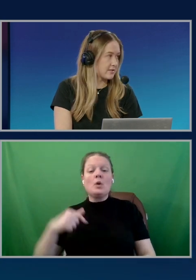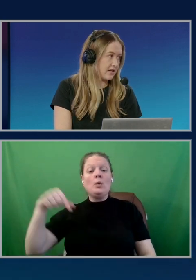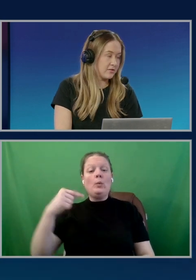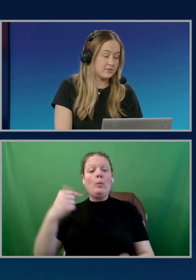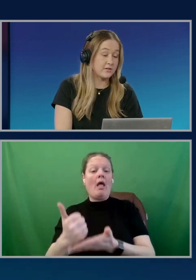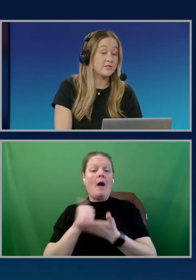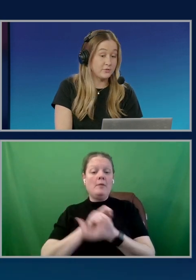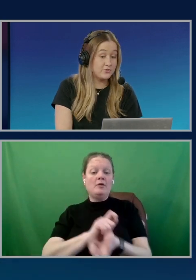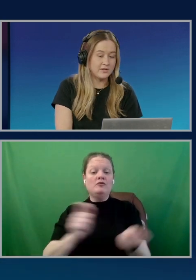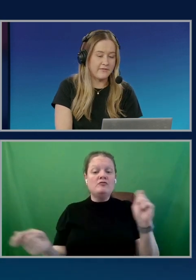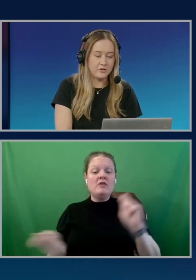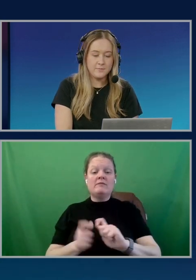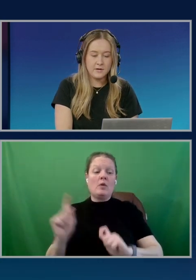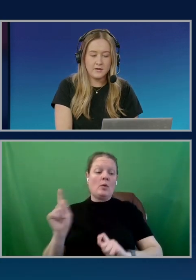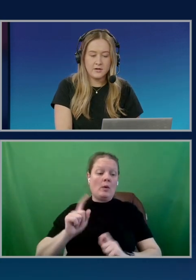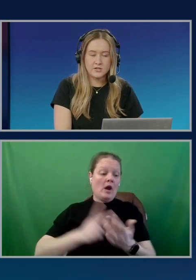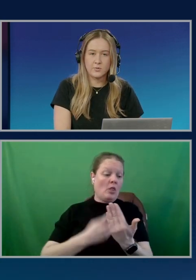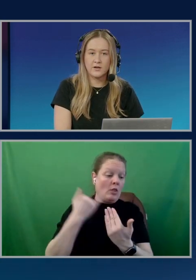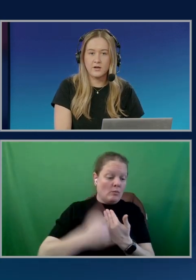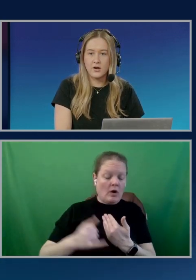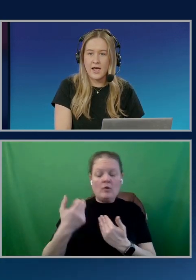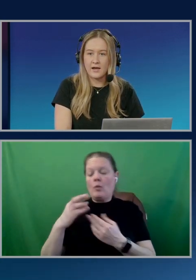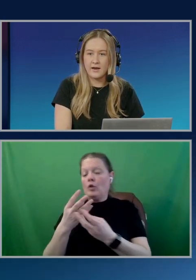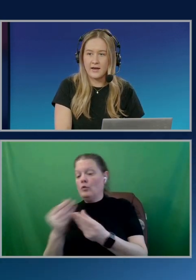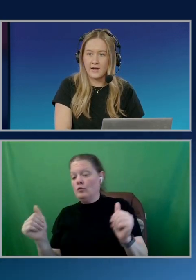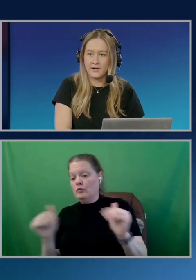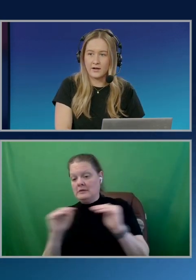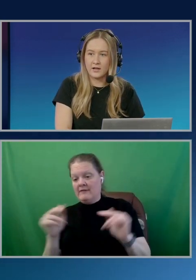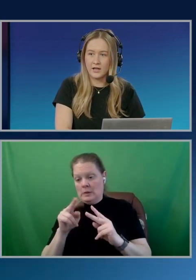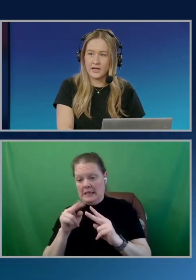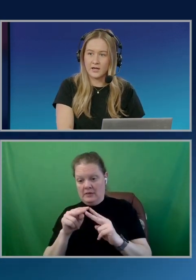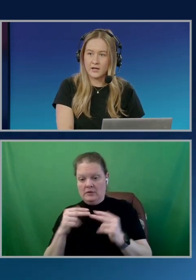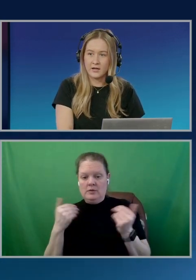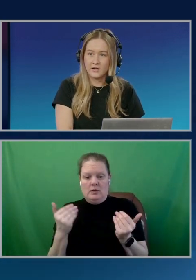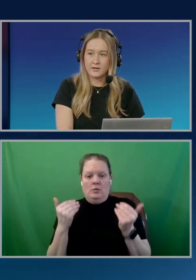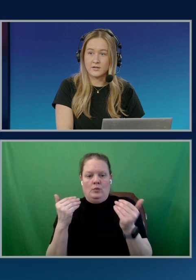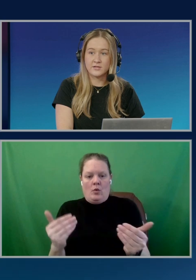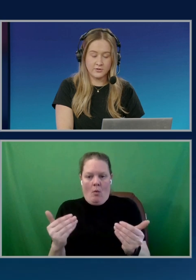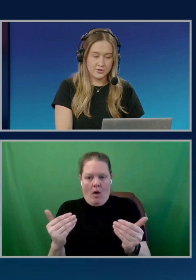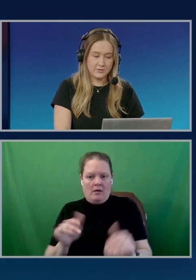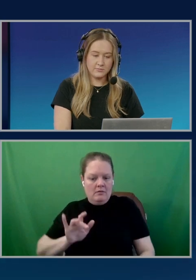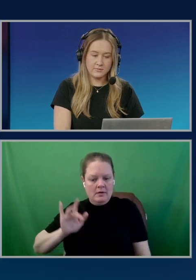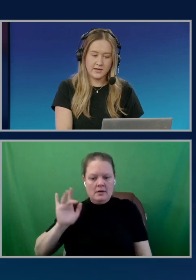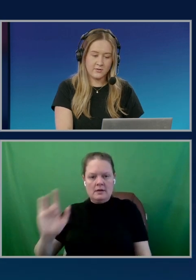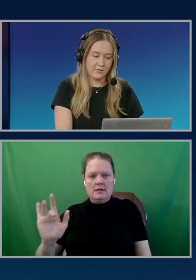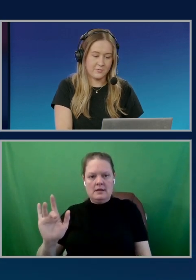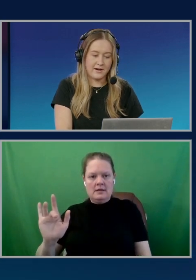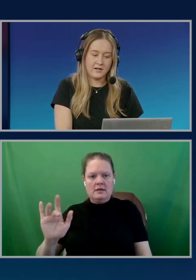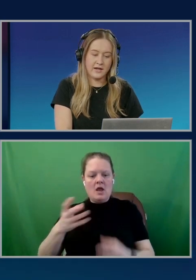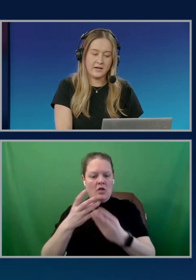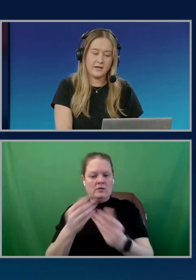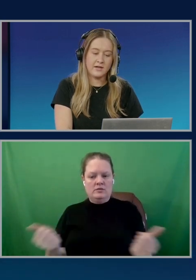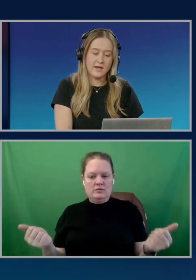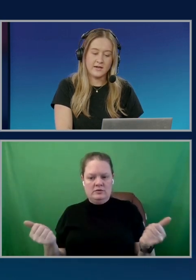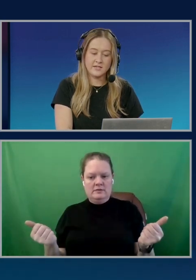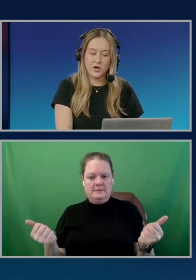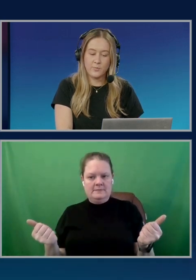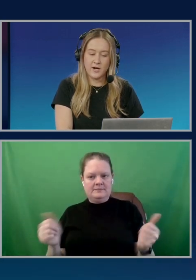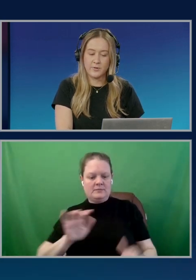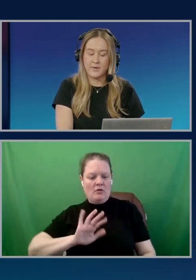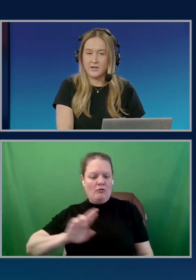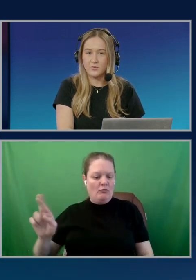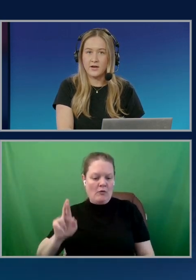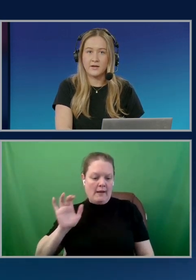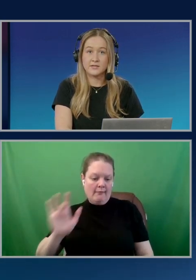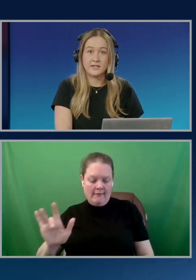or the solution level. So we're going to go ahead and click the solution, hit it with a right click, and it's going to